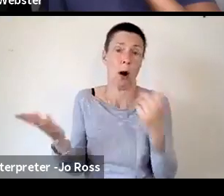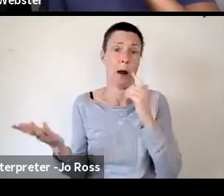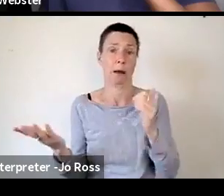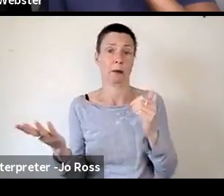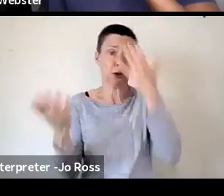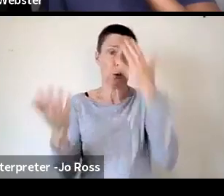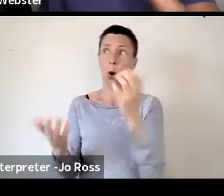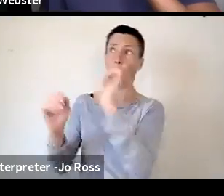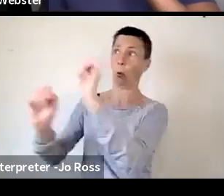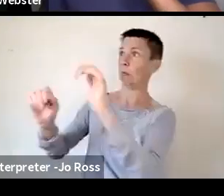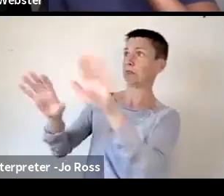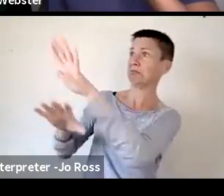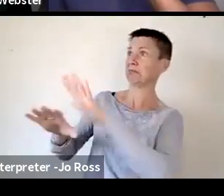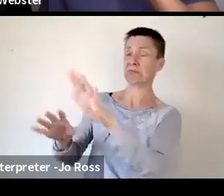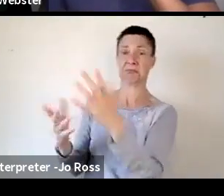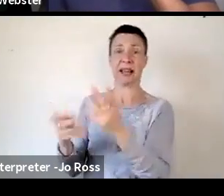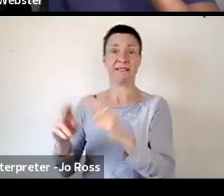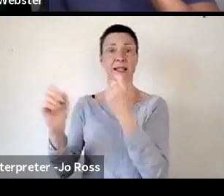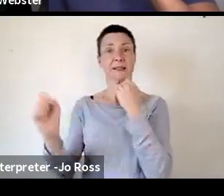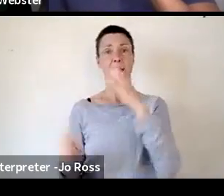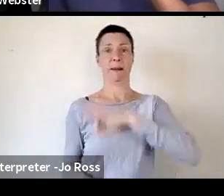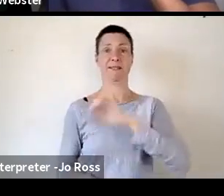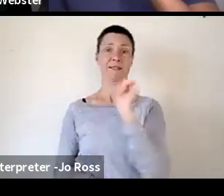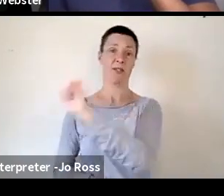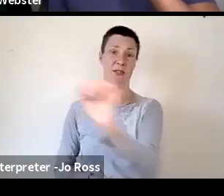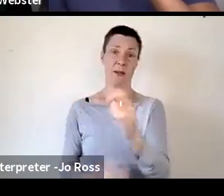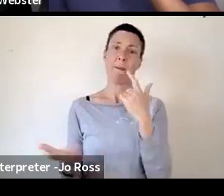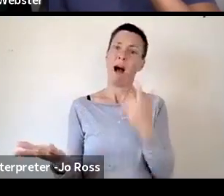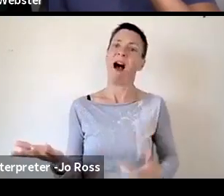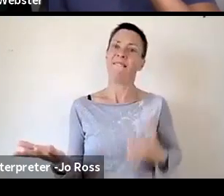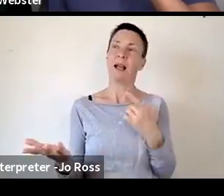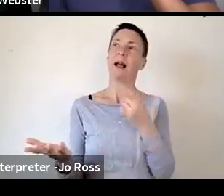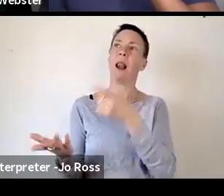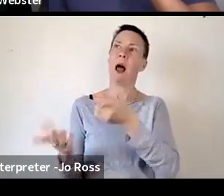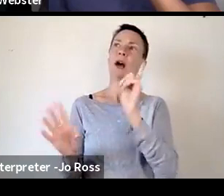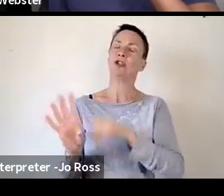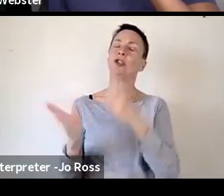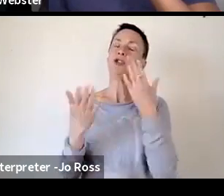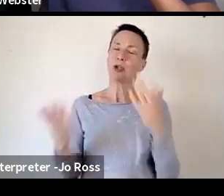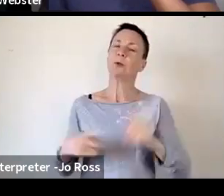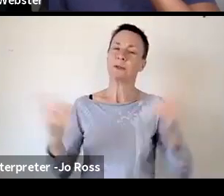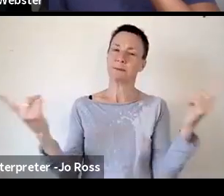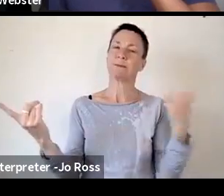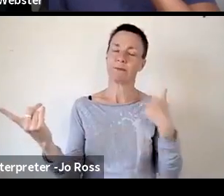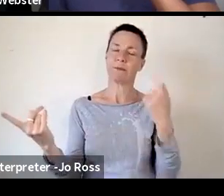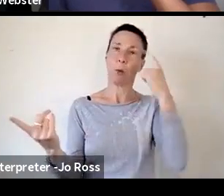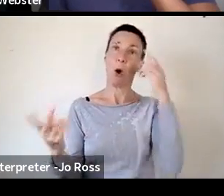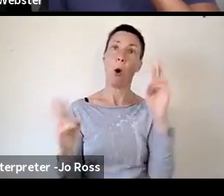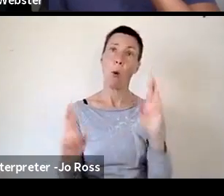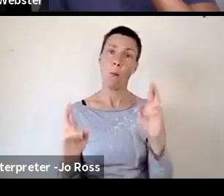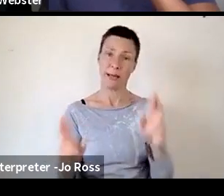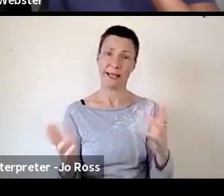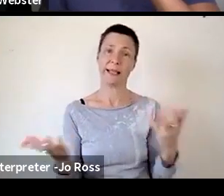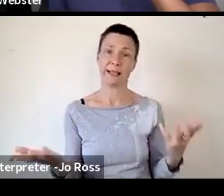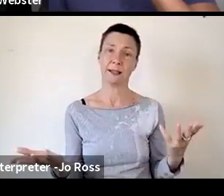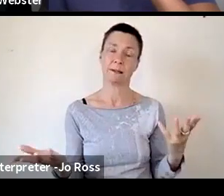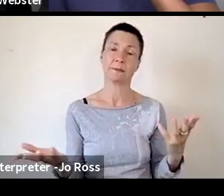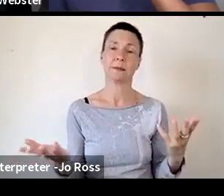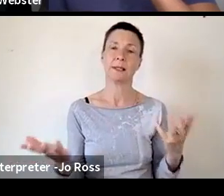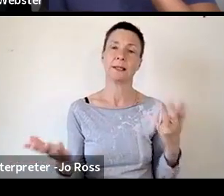don't know. But I think we're kind of hoping,